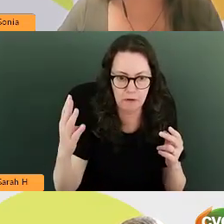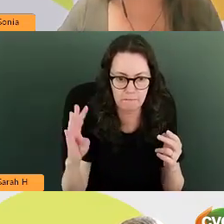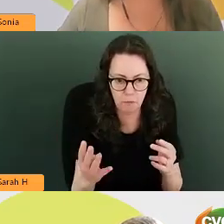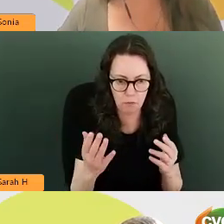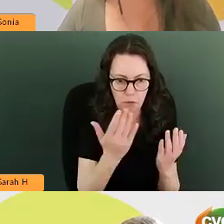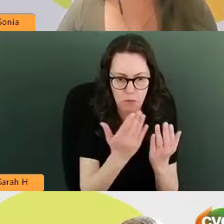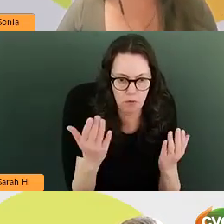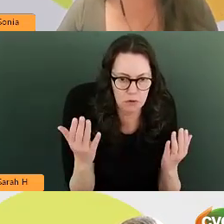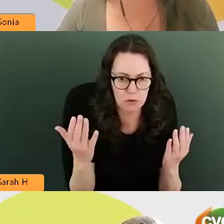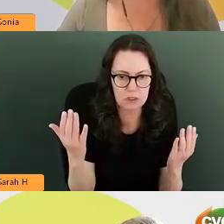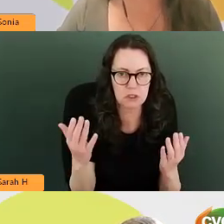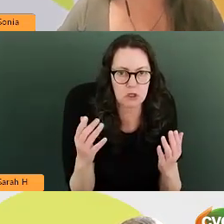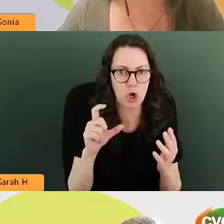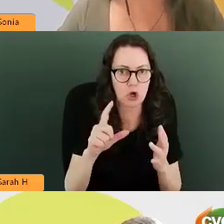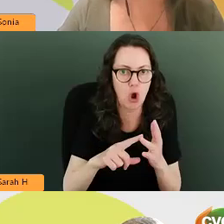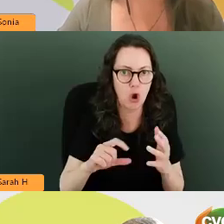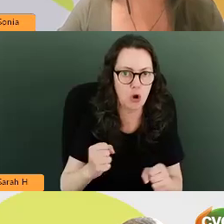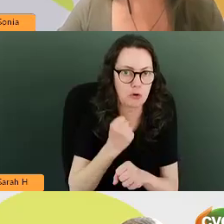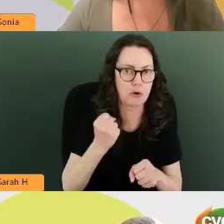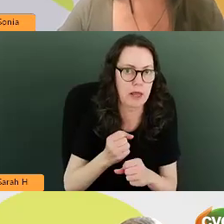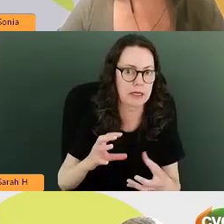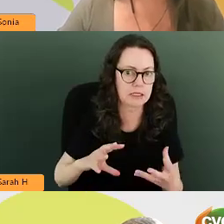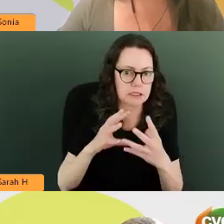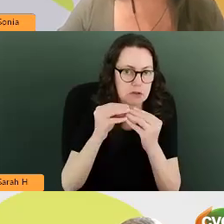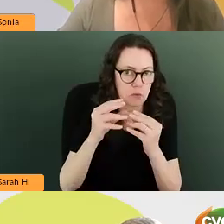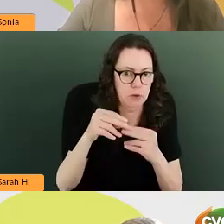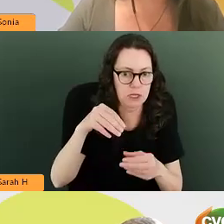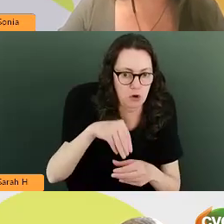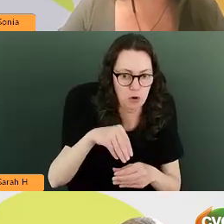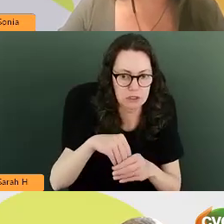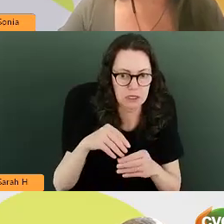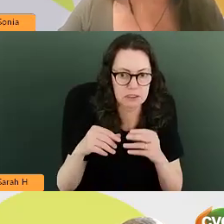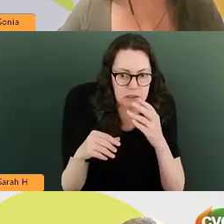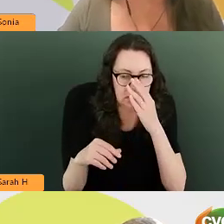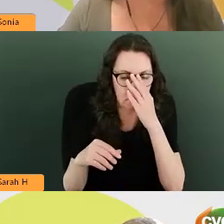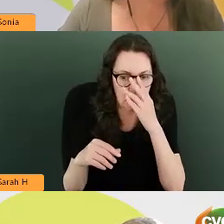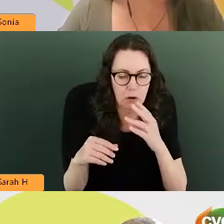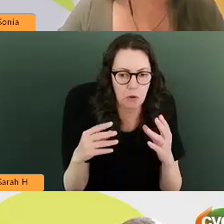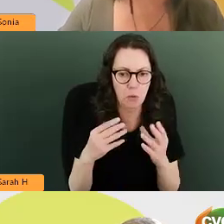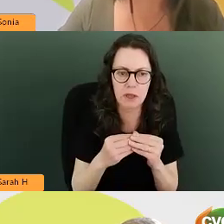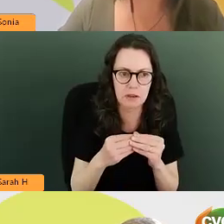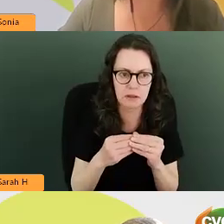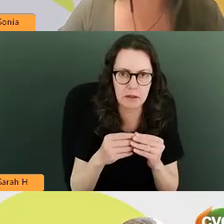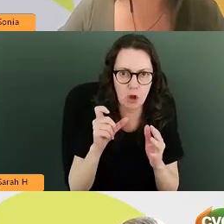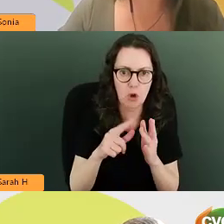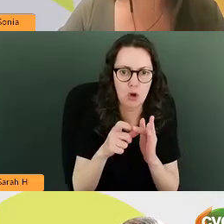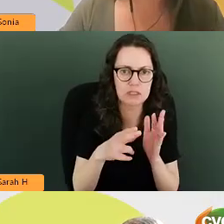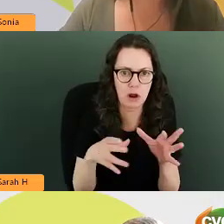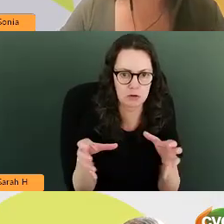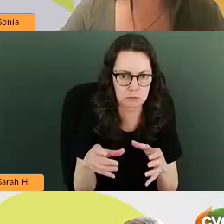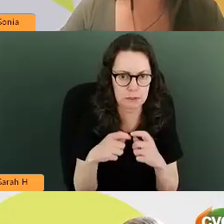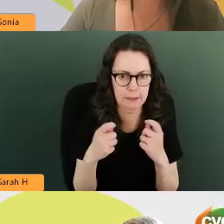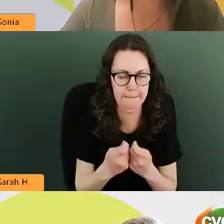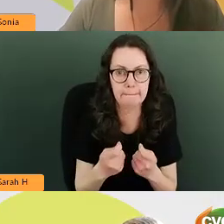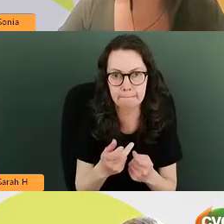also co-created in terms of the content with the co-design groups,